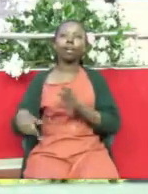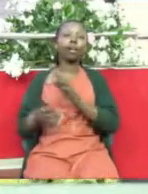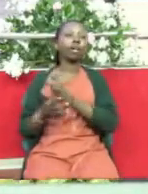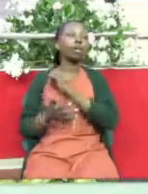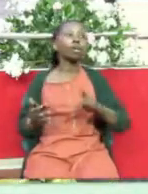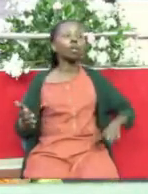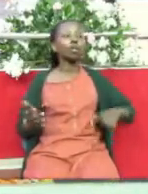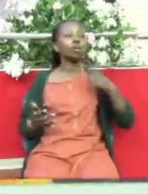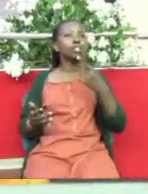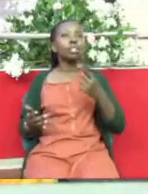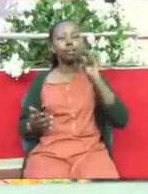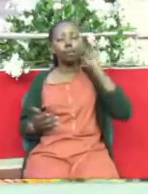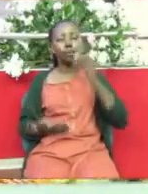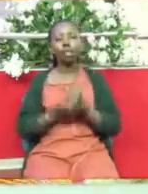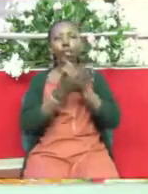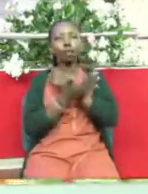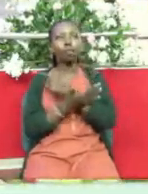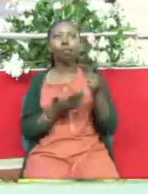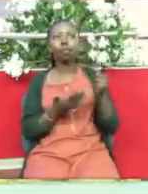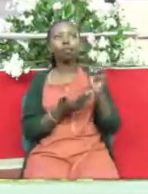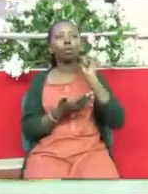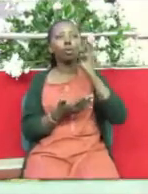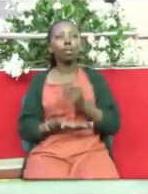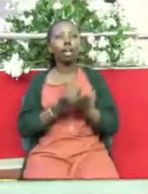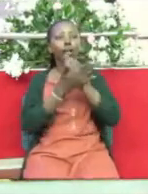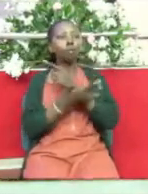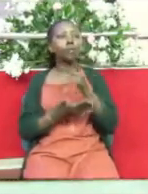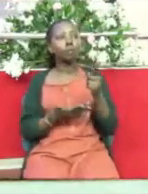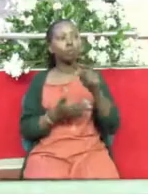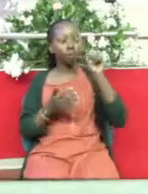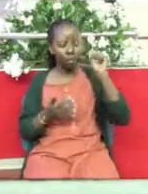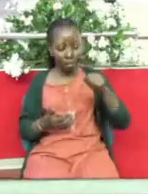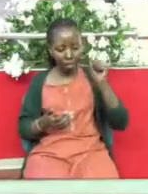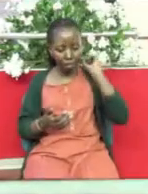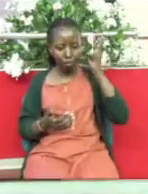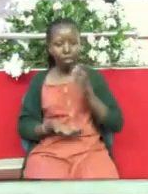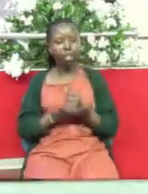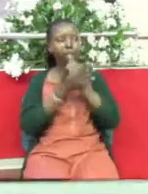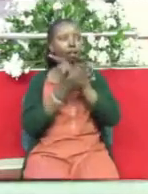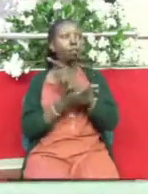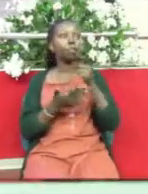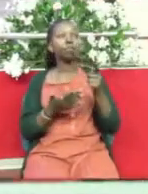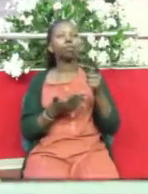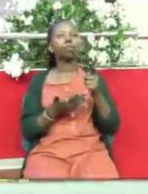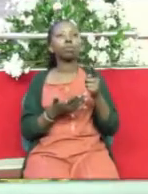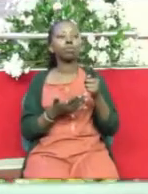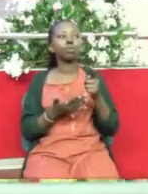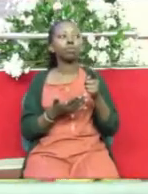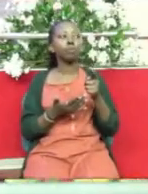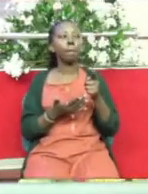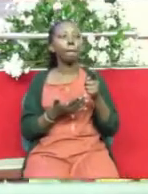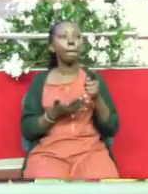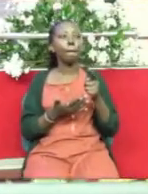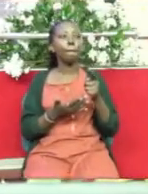will help you. I will help you. I will help you. Yes, I will help you. That's what the Lord is saying this morning. And he